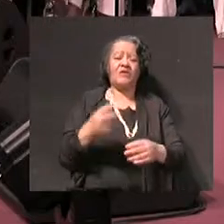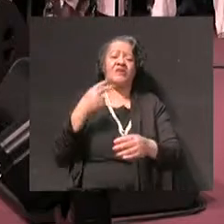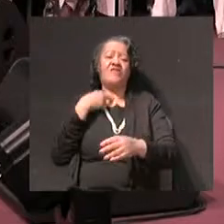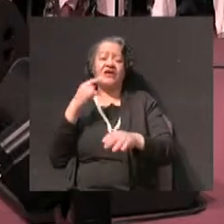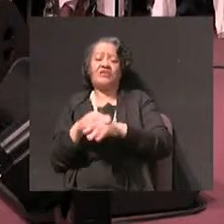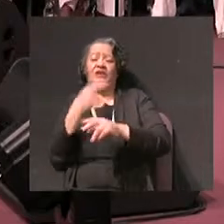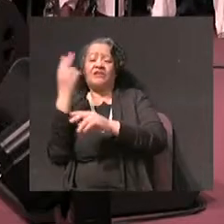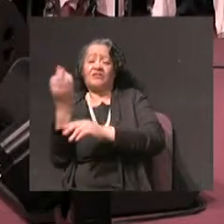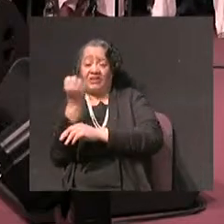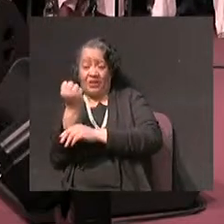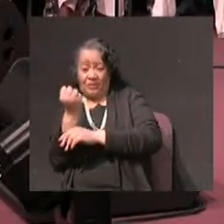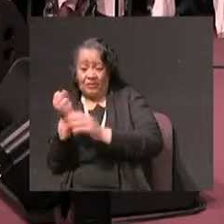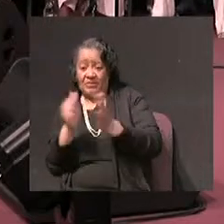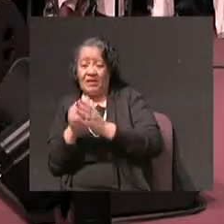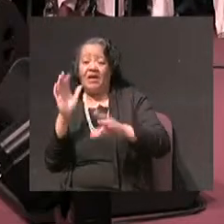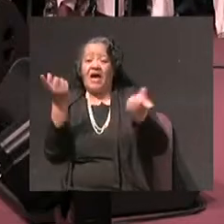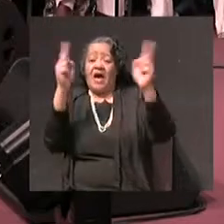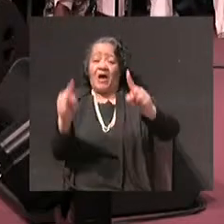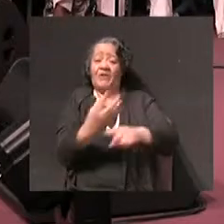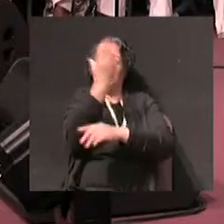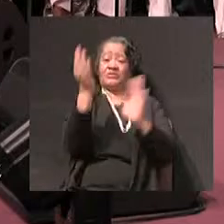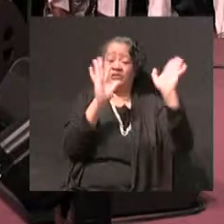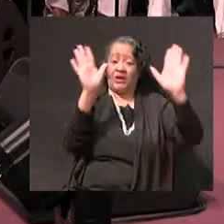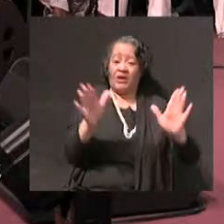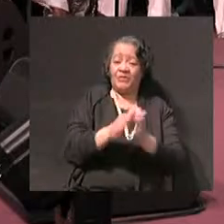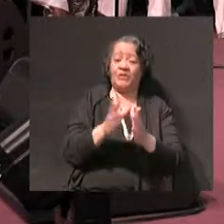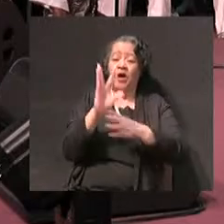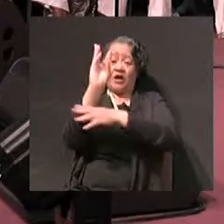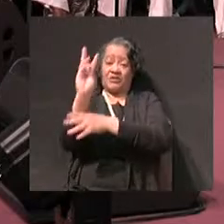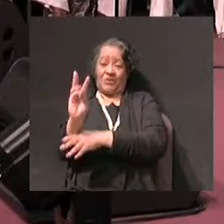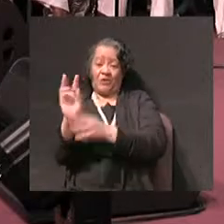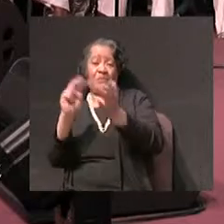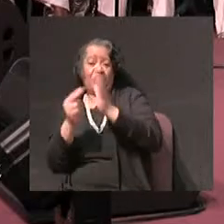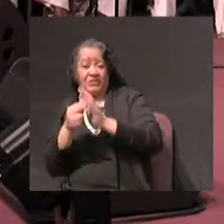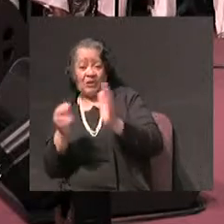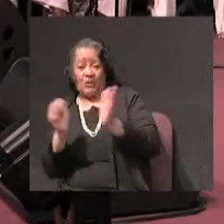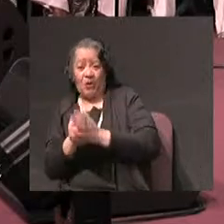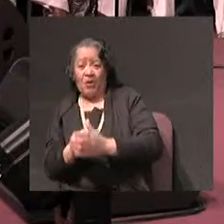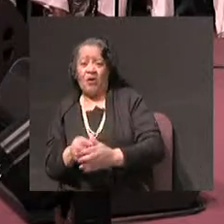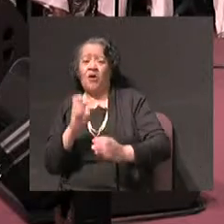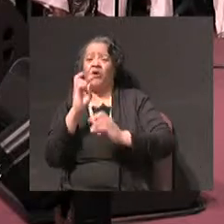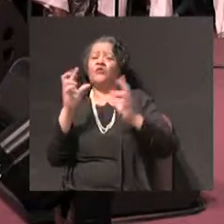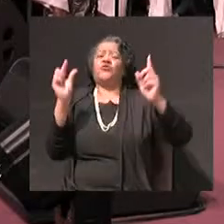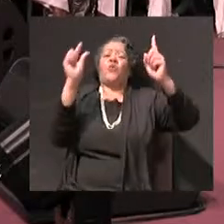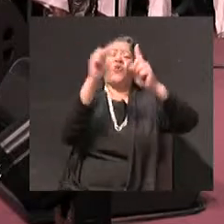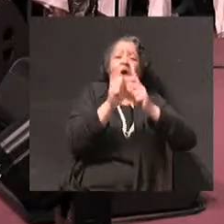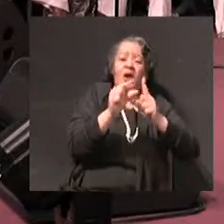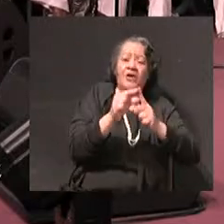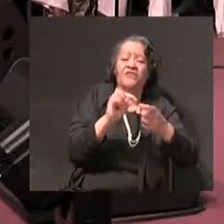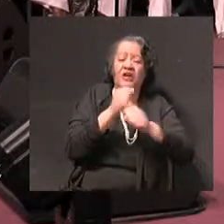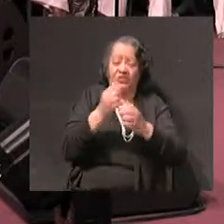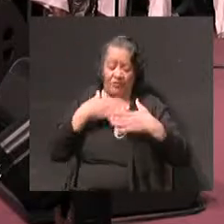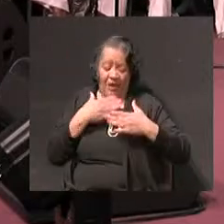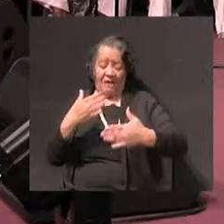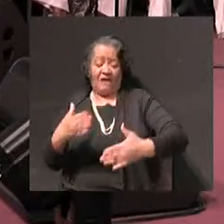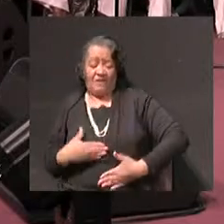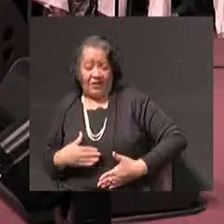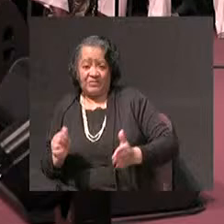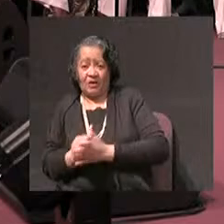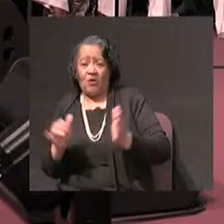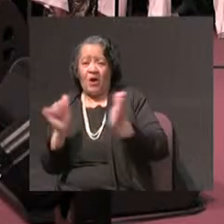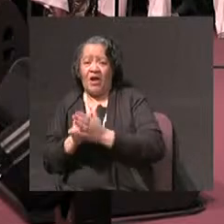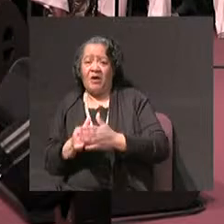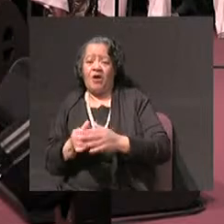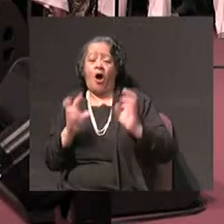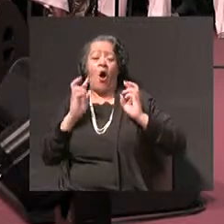on Saturday, on Sunday. W, he's the Word made flesh. He's